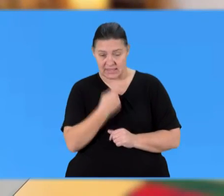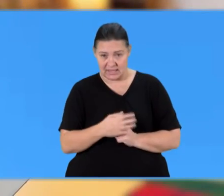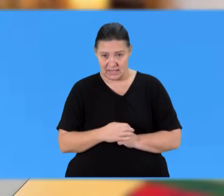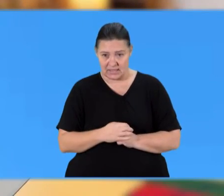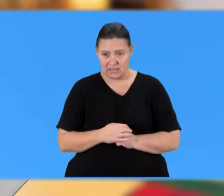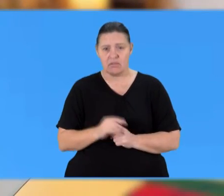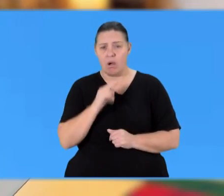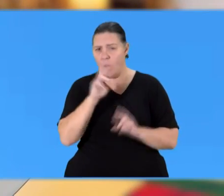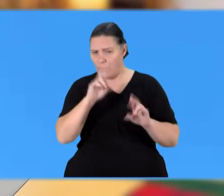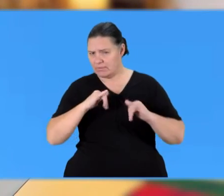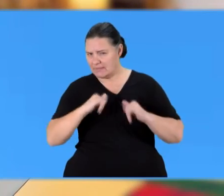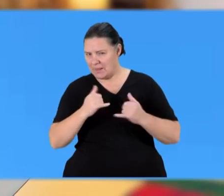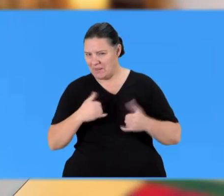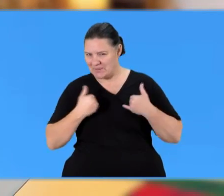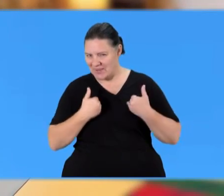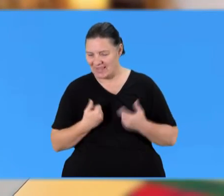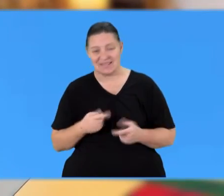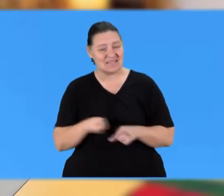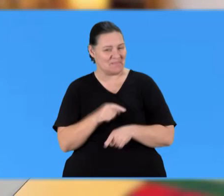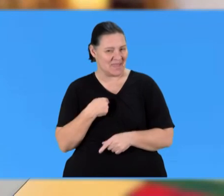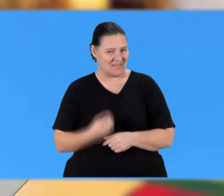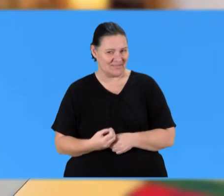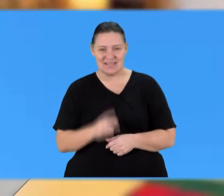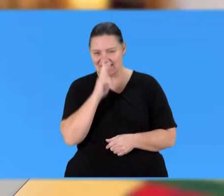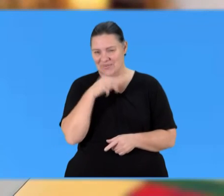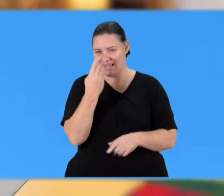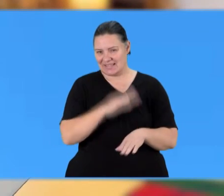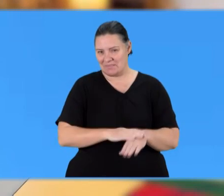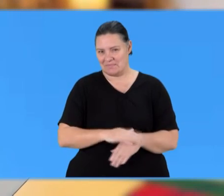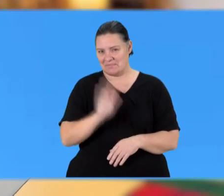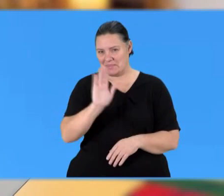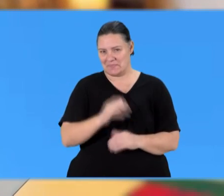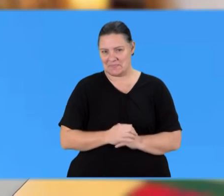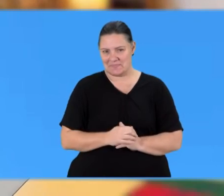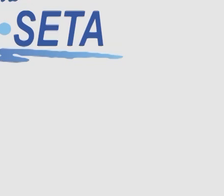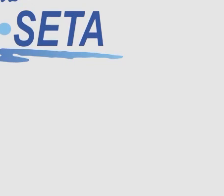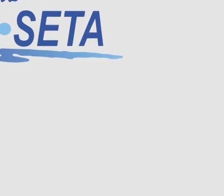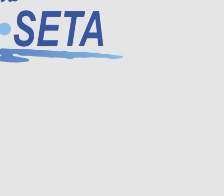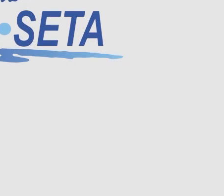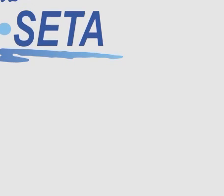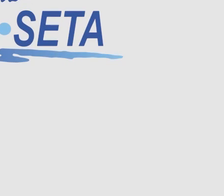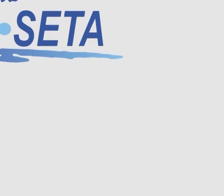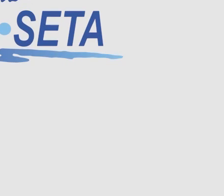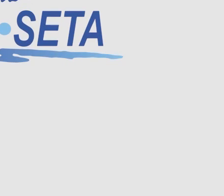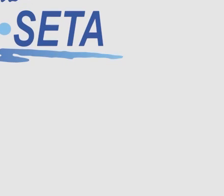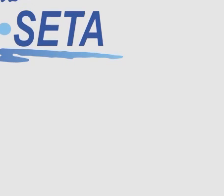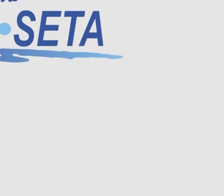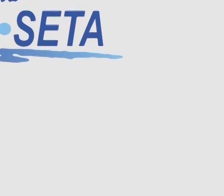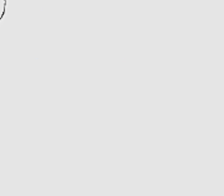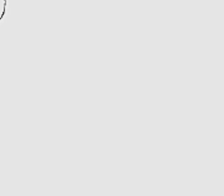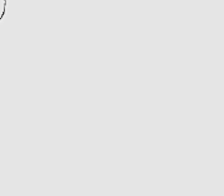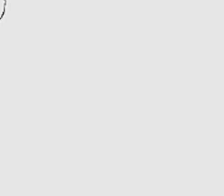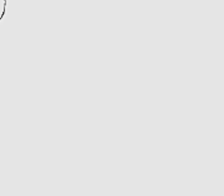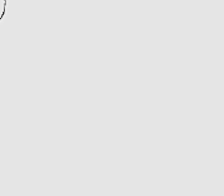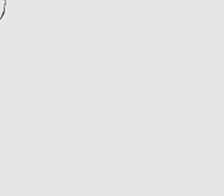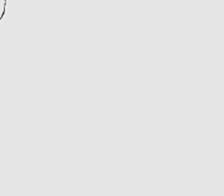said, I hope you had as much fun with this as I did. I hope to see you next time. Bye.